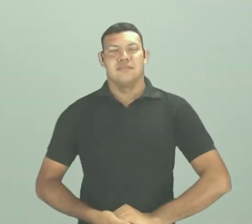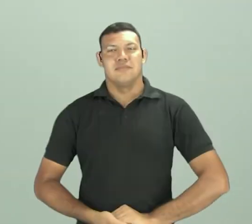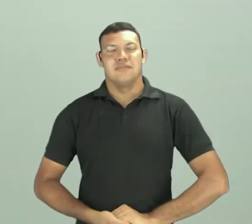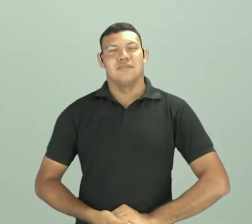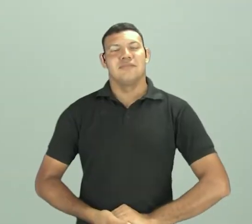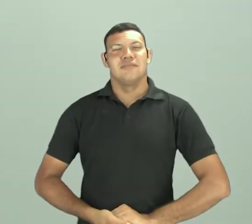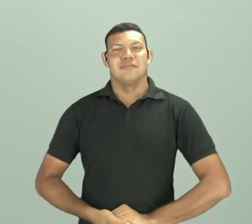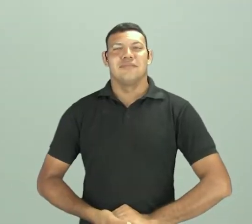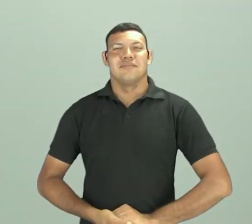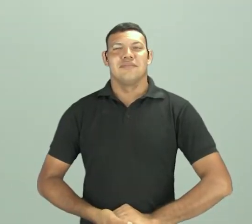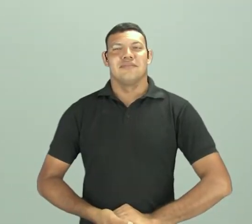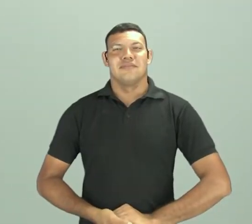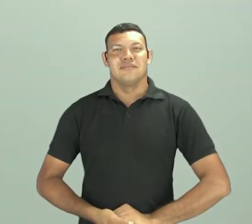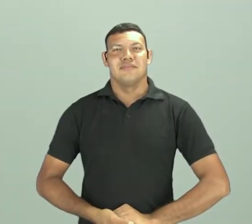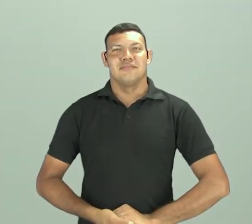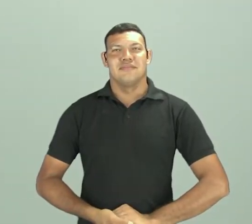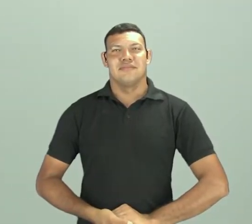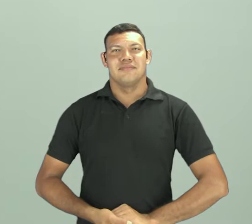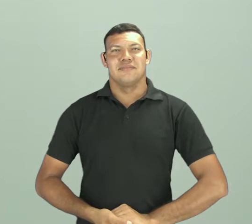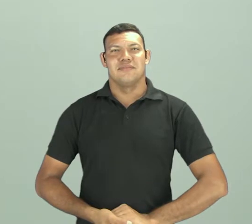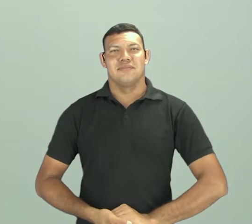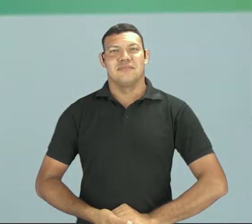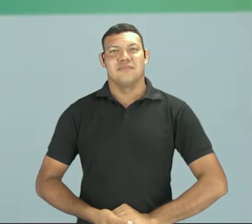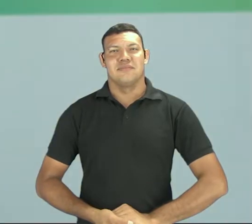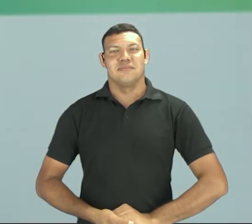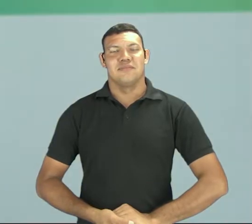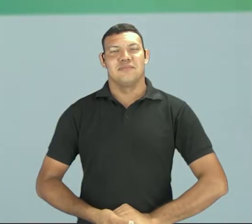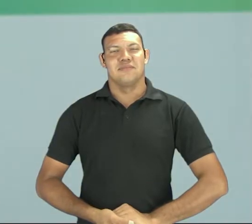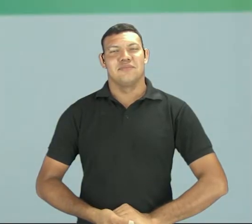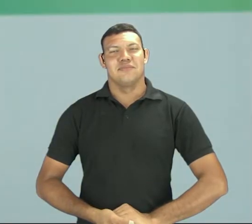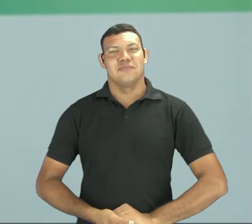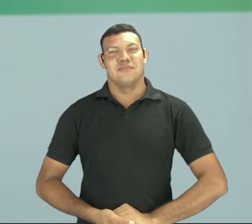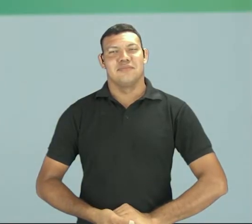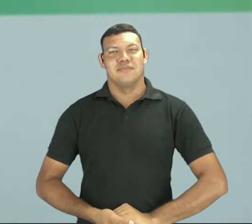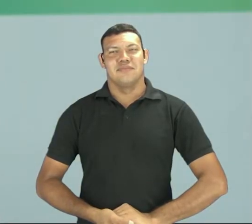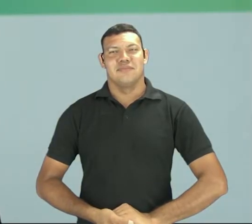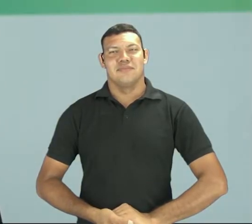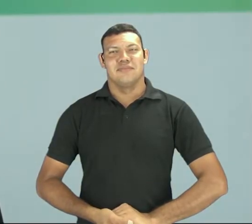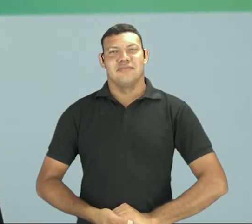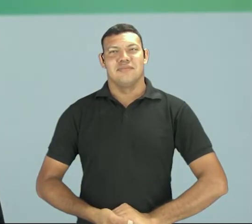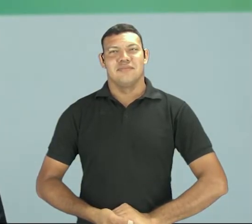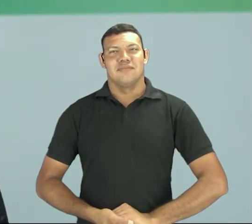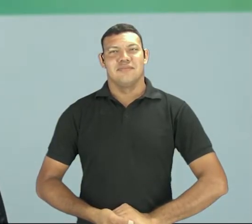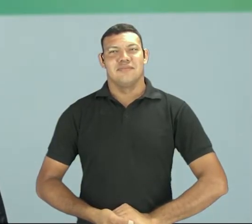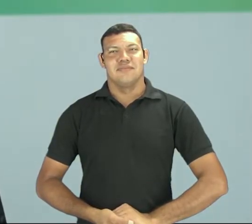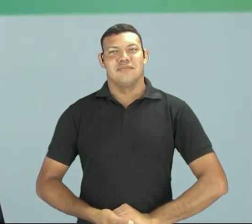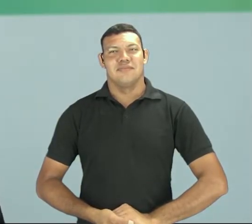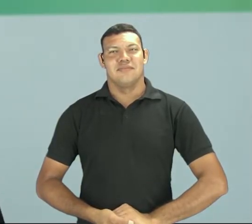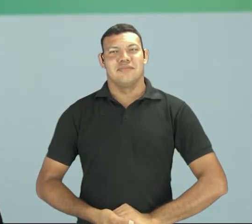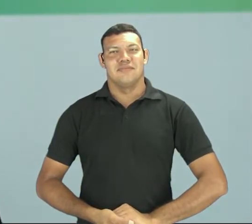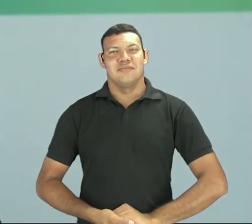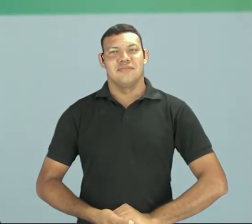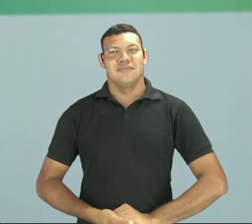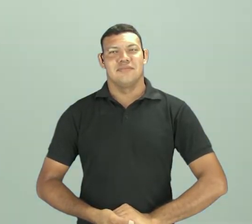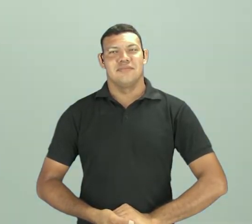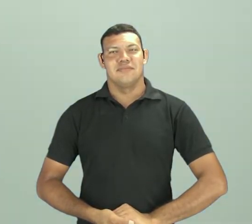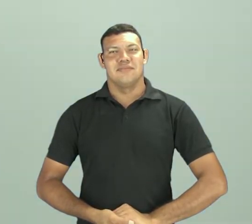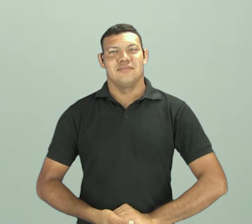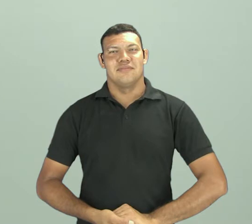Hey guys, what's up? This is Nephi Bowers again with another English class for you. Are you excited about it?